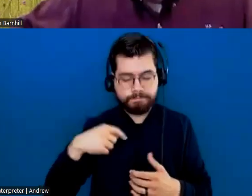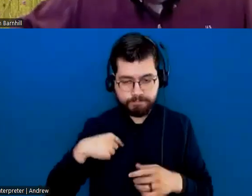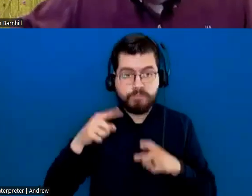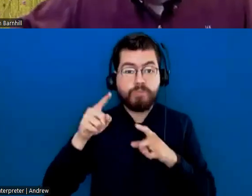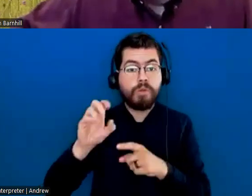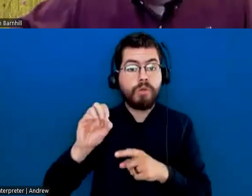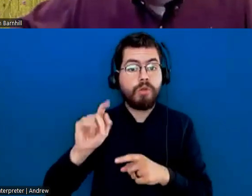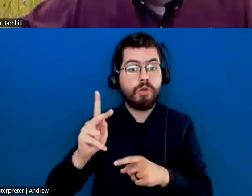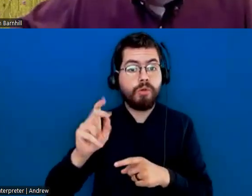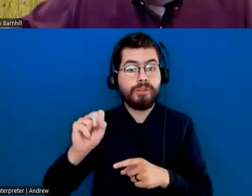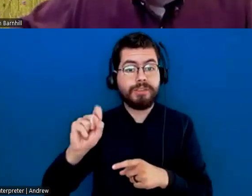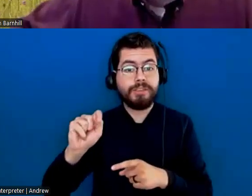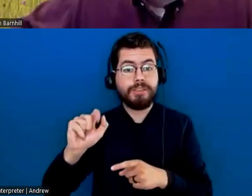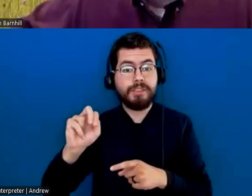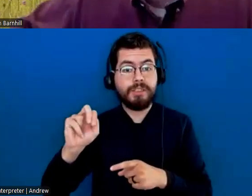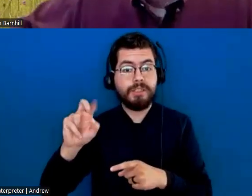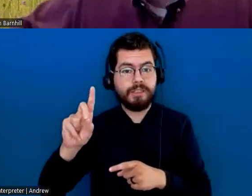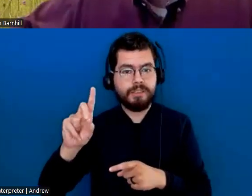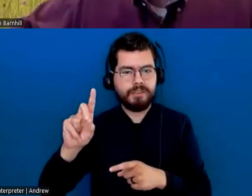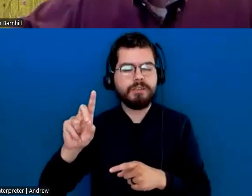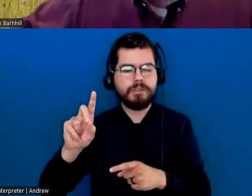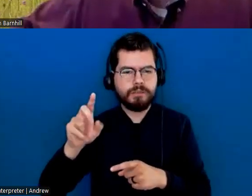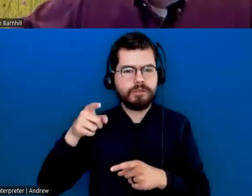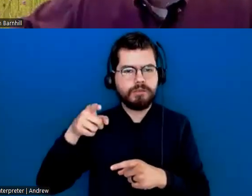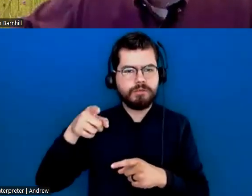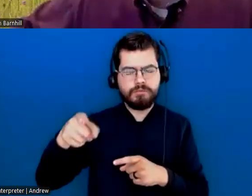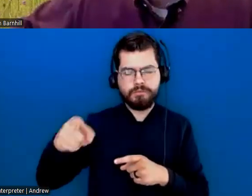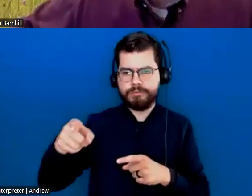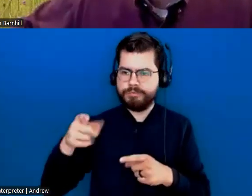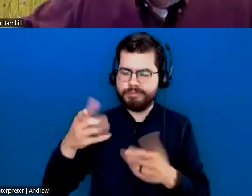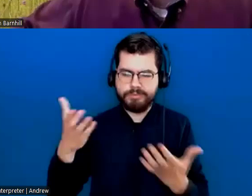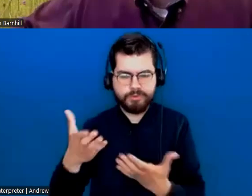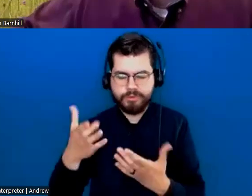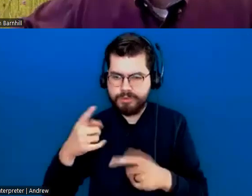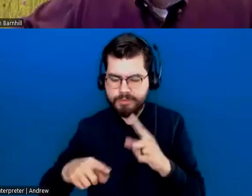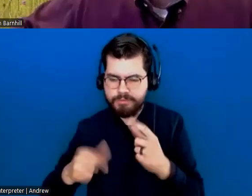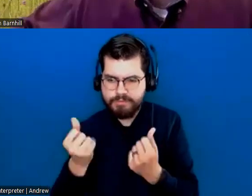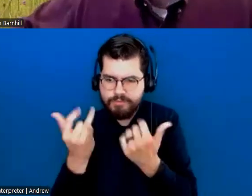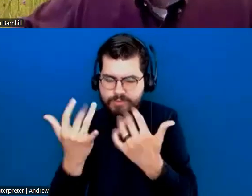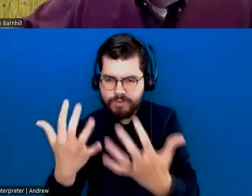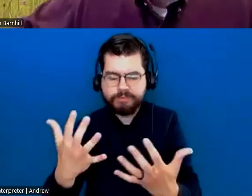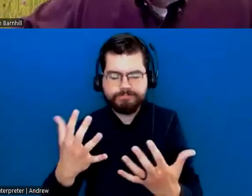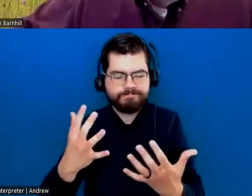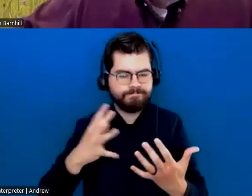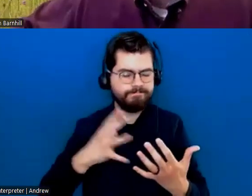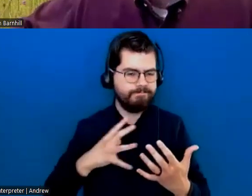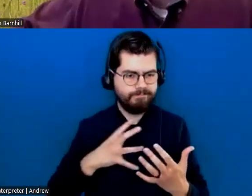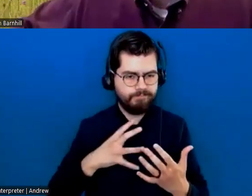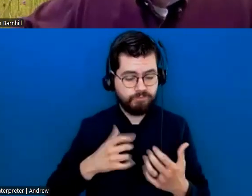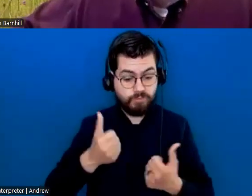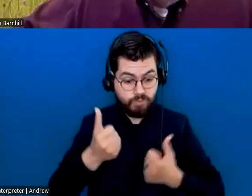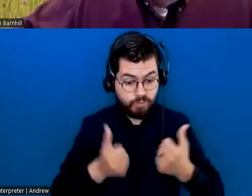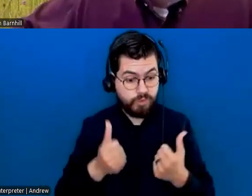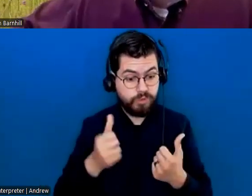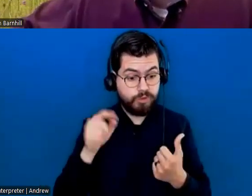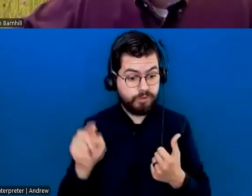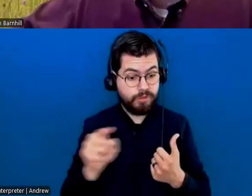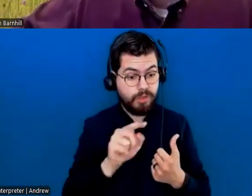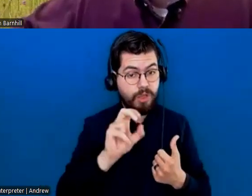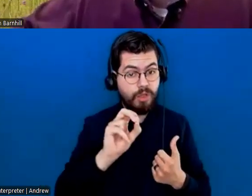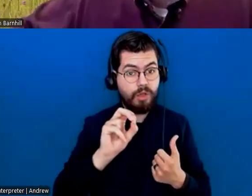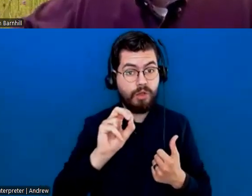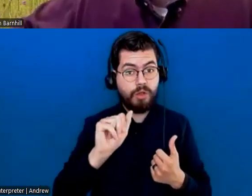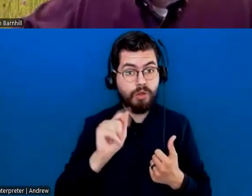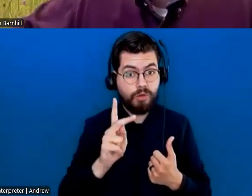well, we haven't been able to burn here. How are we going to decide which of these oaks are the up and coming regeneration group is going to